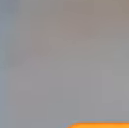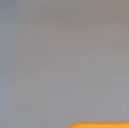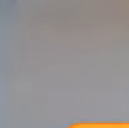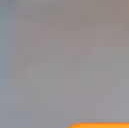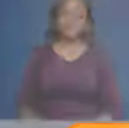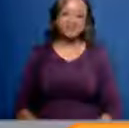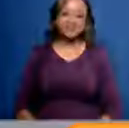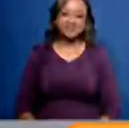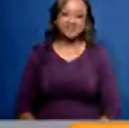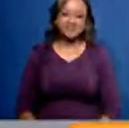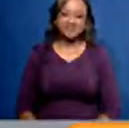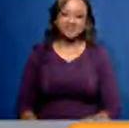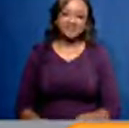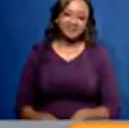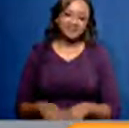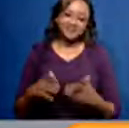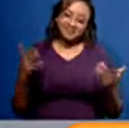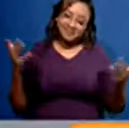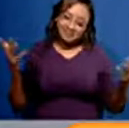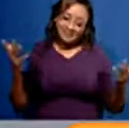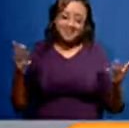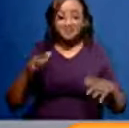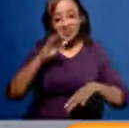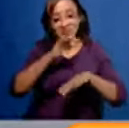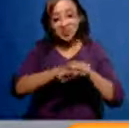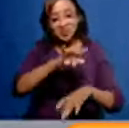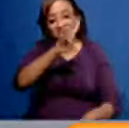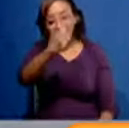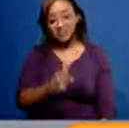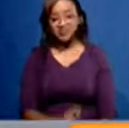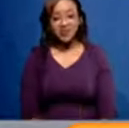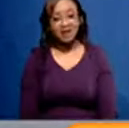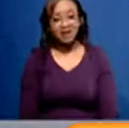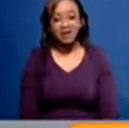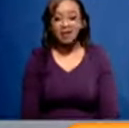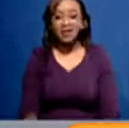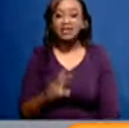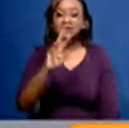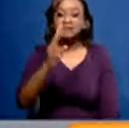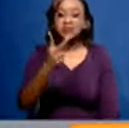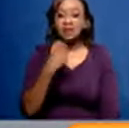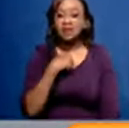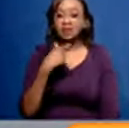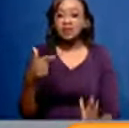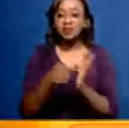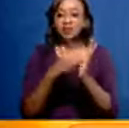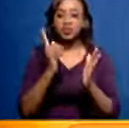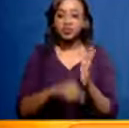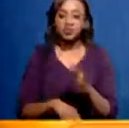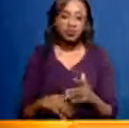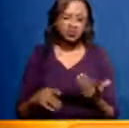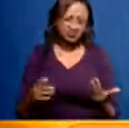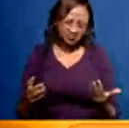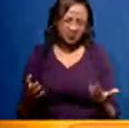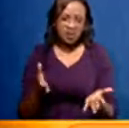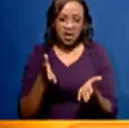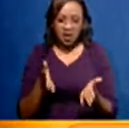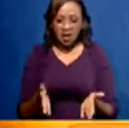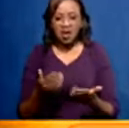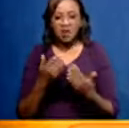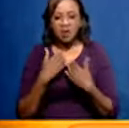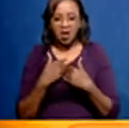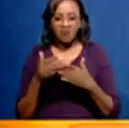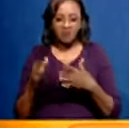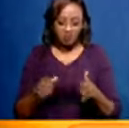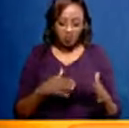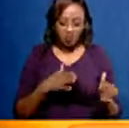say, first of all, good question. Hmm. Secondly, I would say there is now this scrutiny